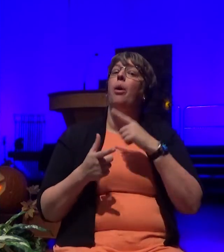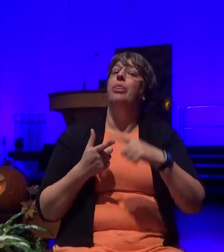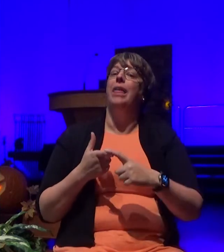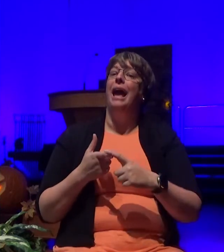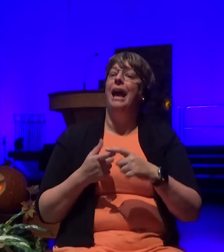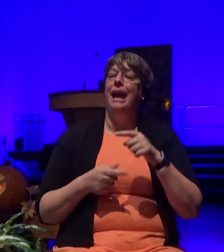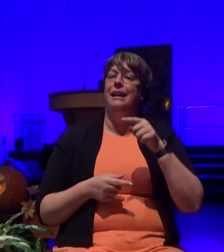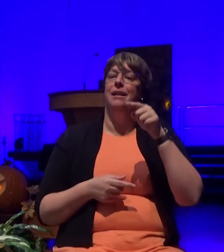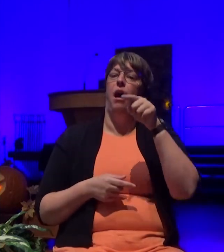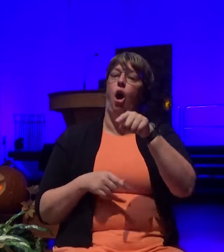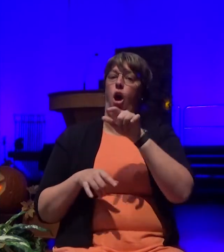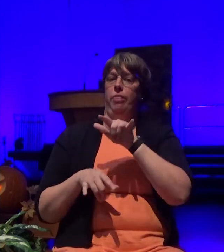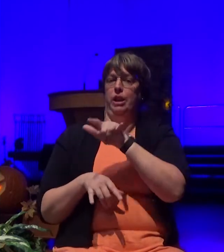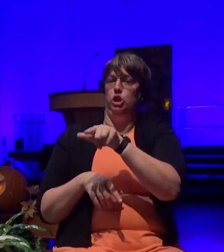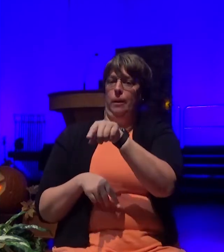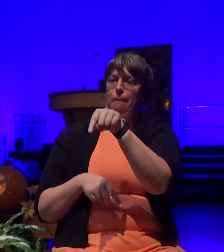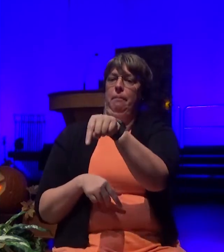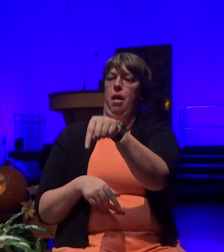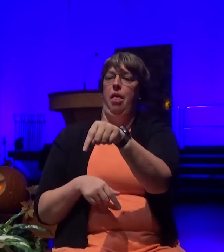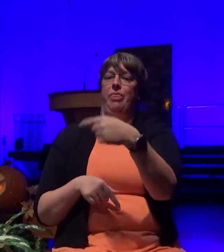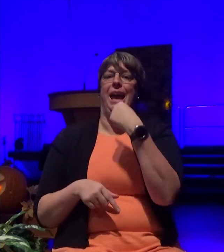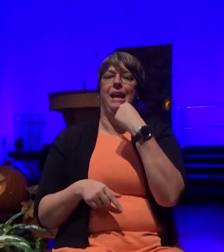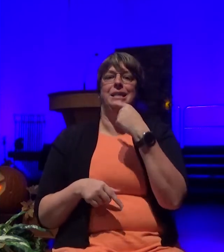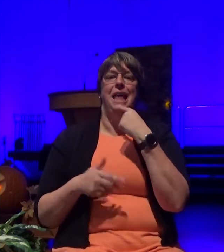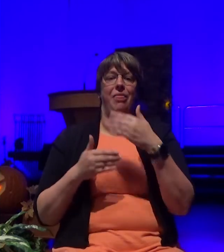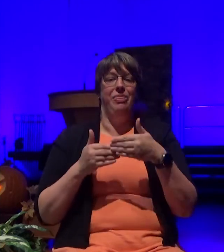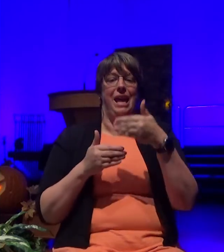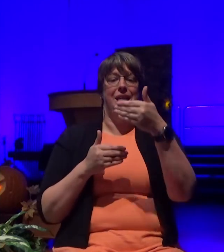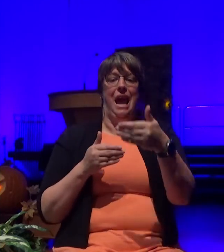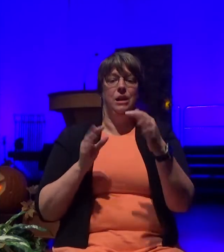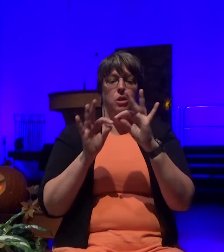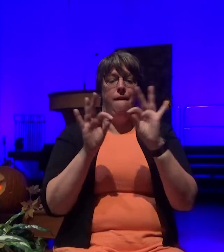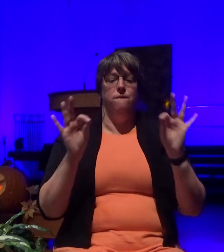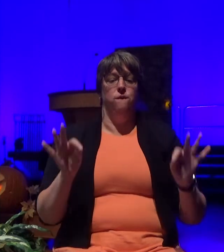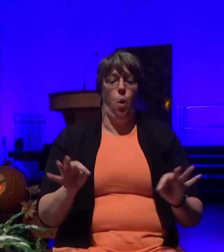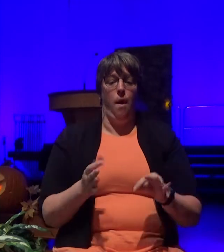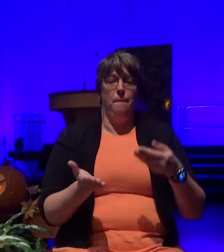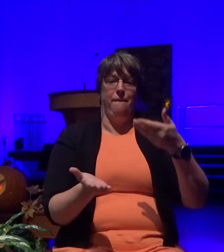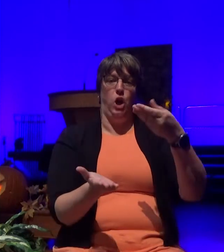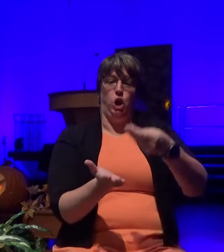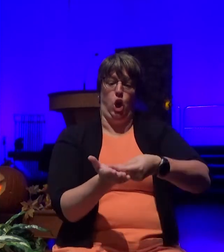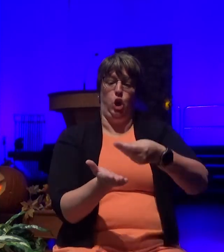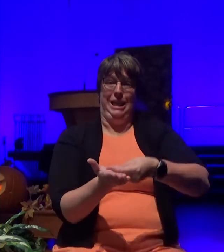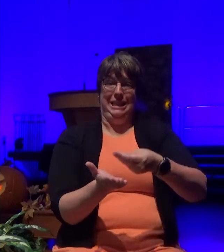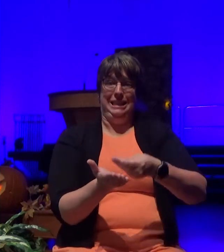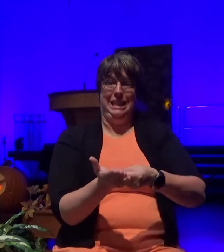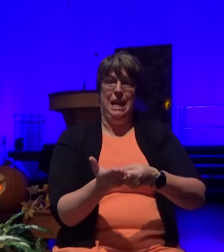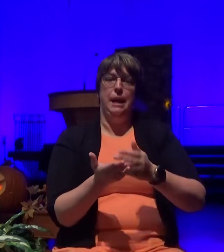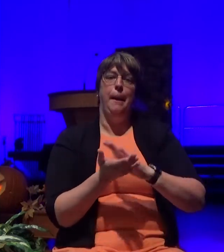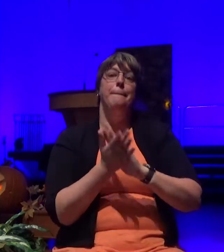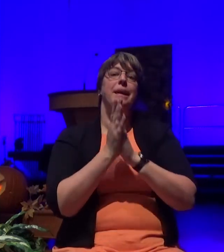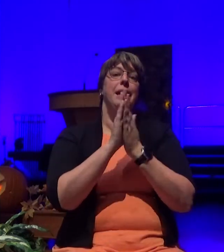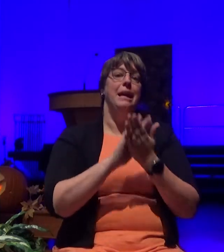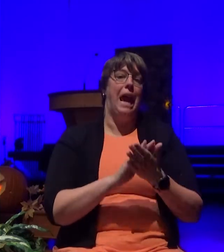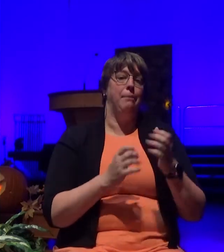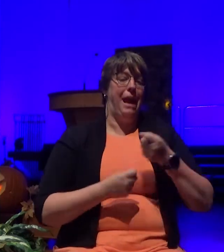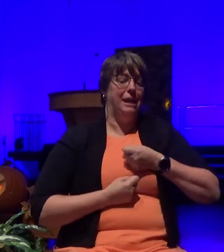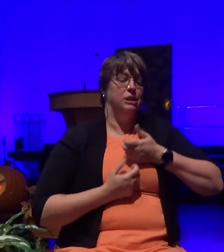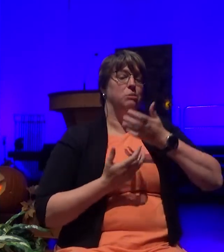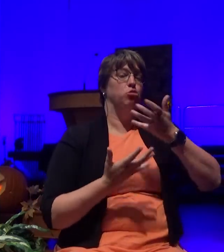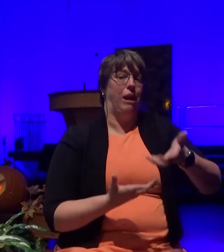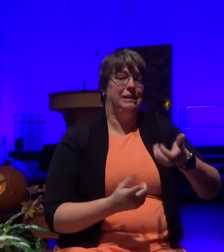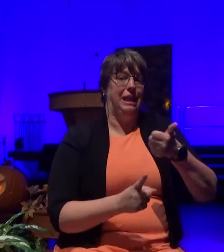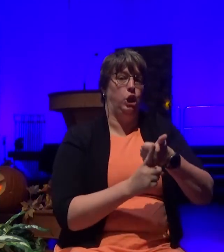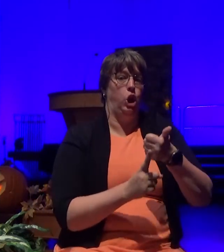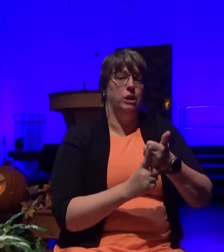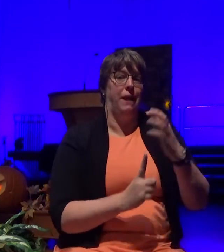form of currency became expressing yourself uniquely. She said, we went from thinking that people who had the